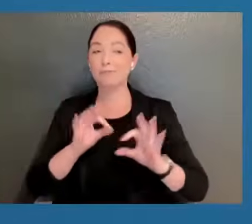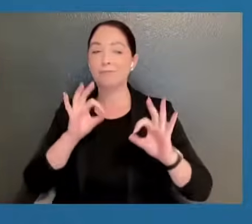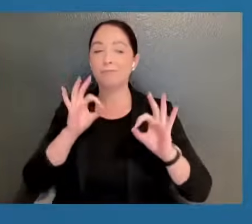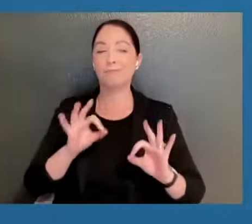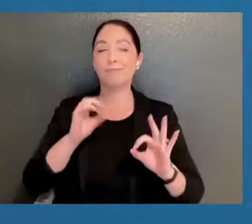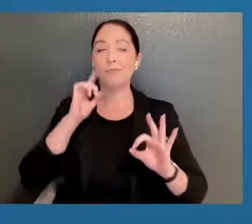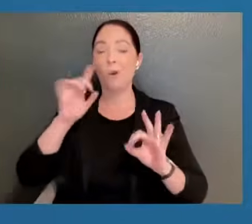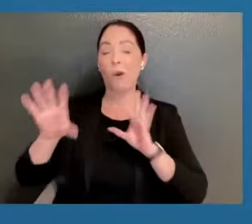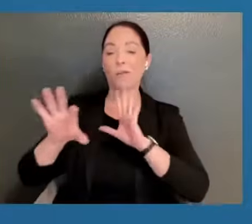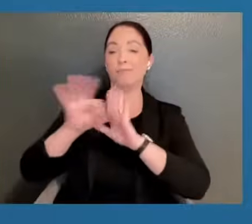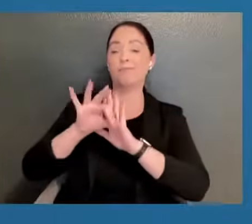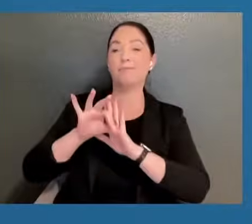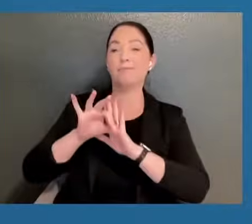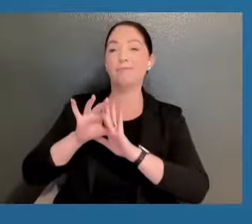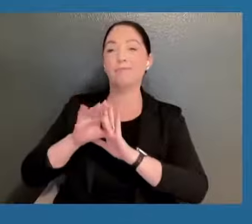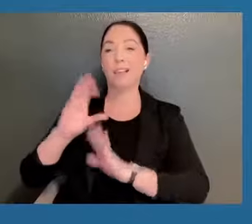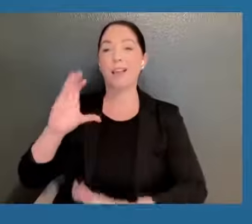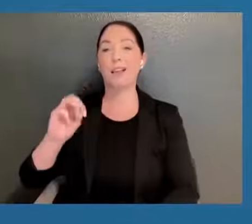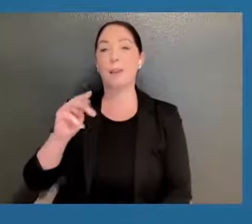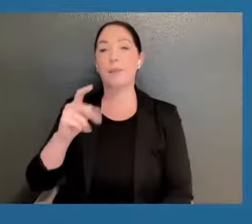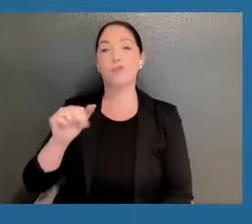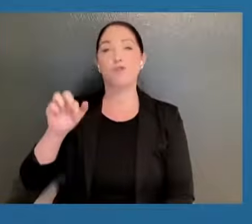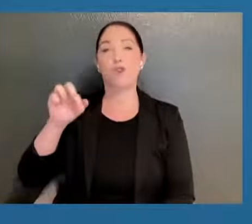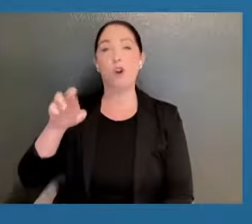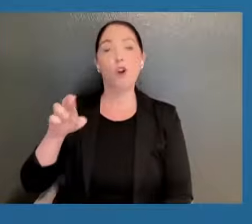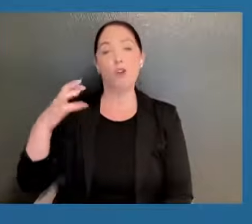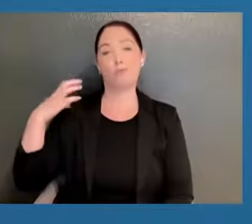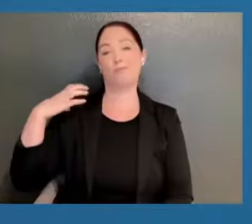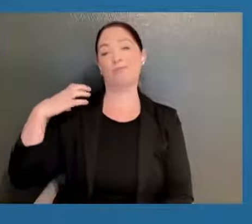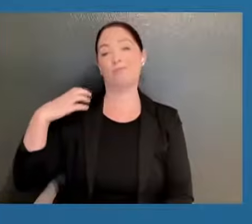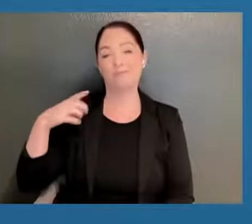our Commissioner of Civil Service, is here.